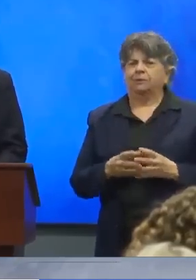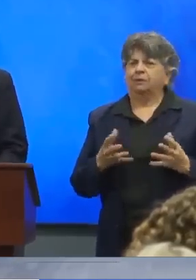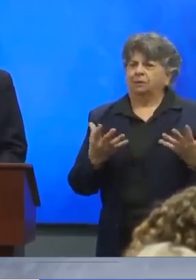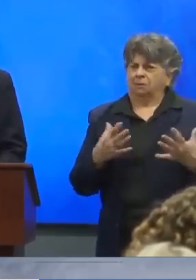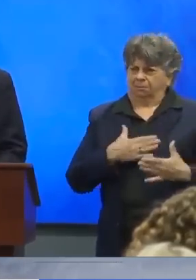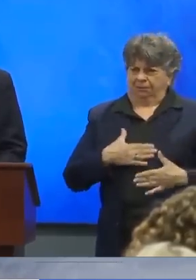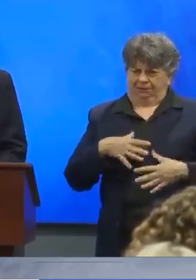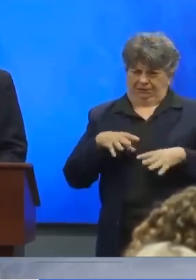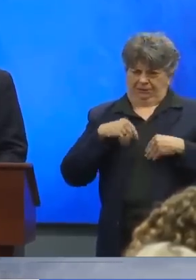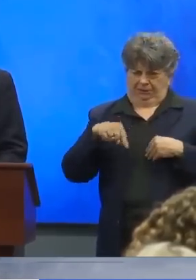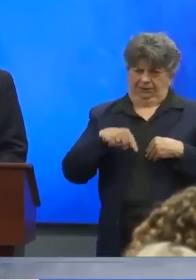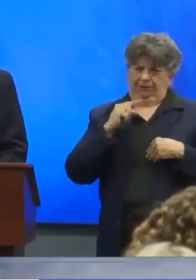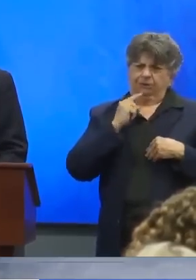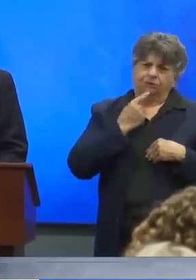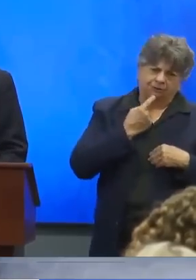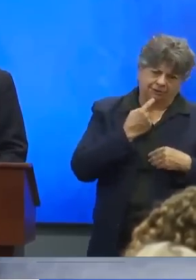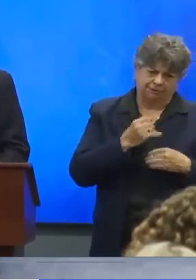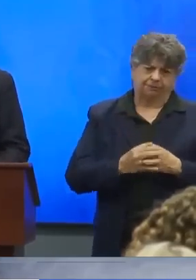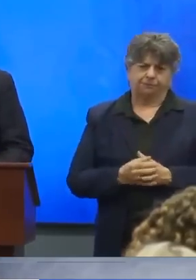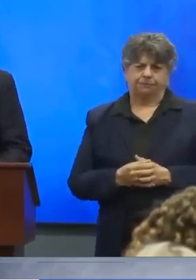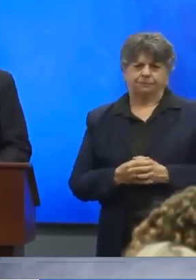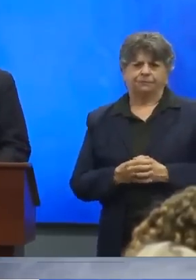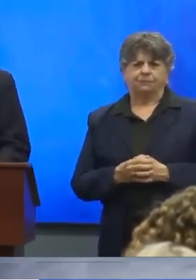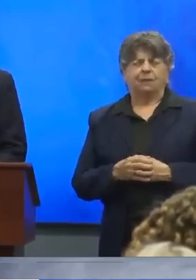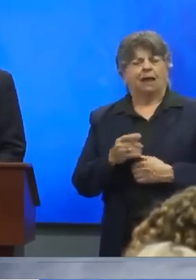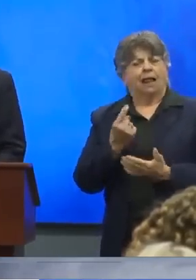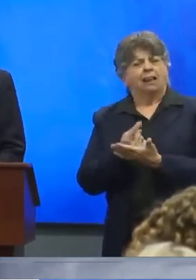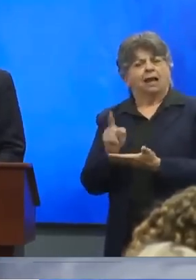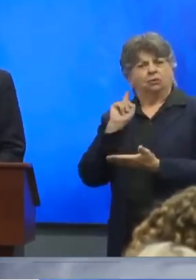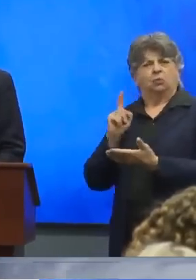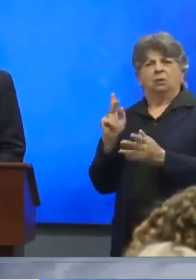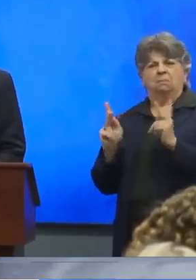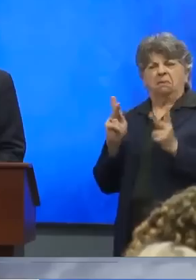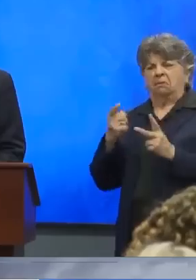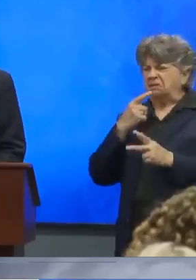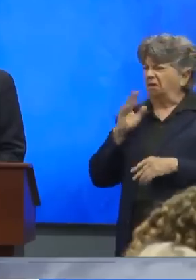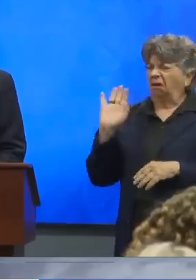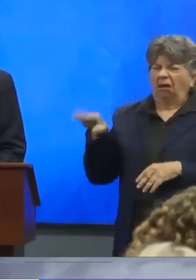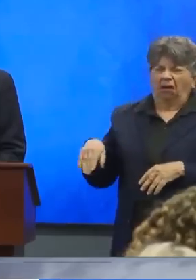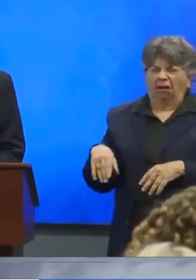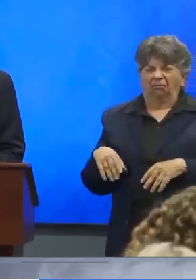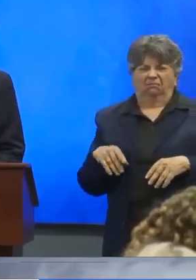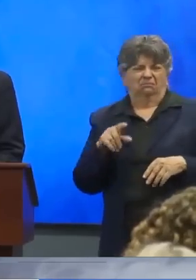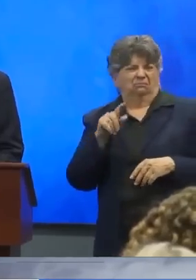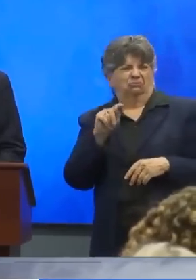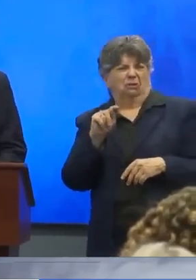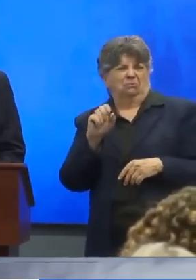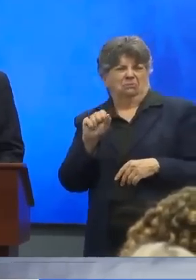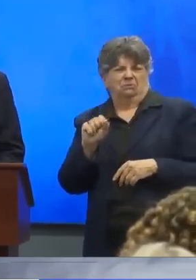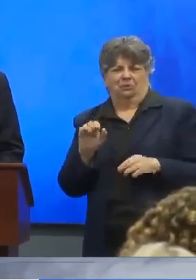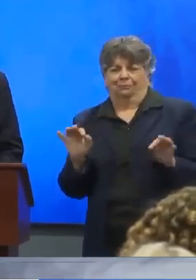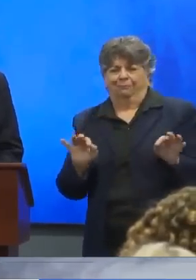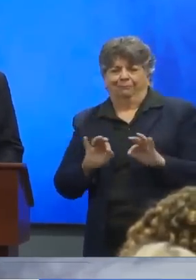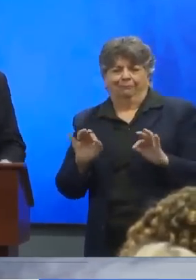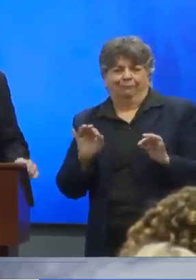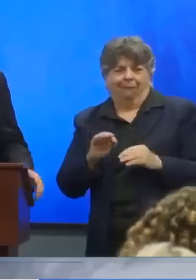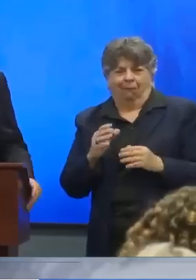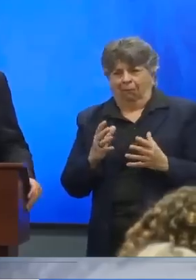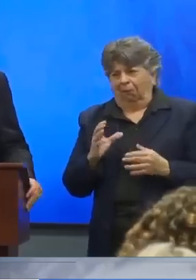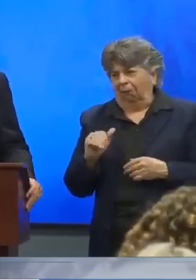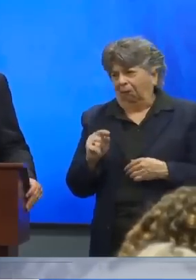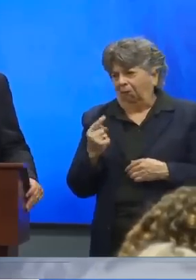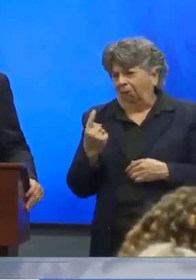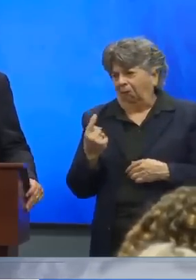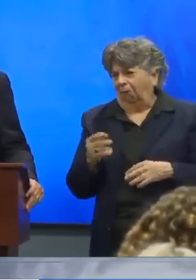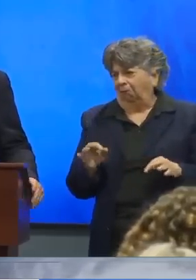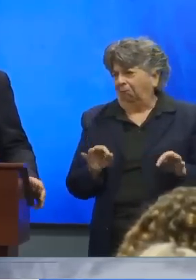that most people at the end of last week were thinking would maybe end up a tropical storm or maybe a Category 1. Almost every time they've